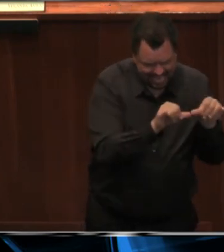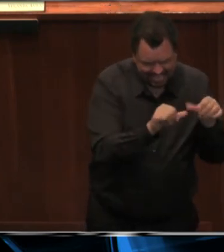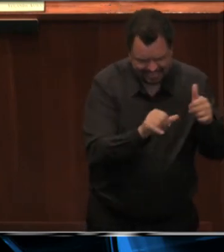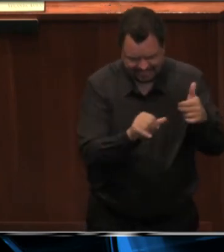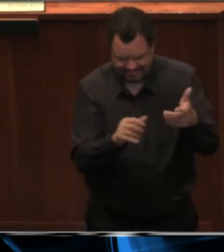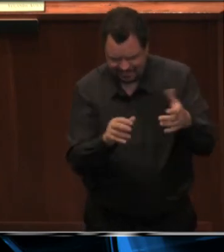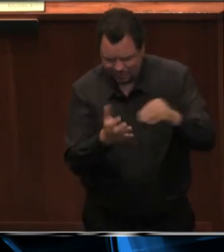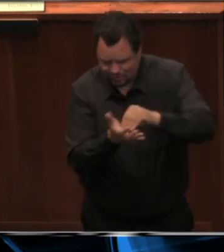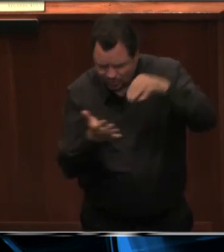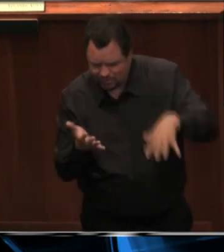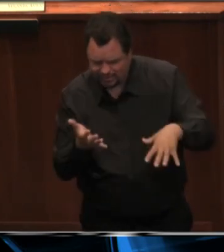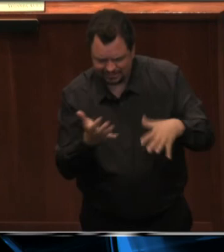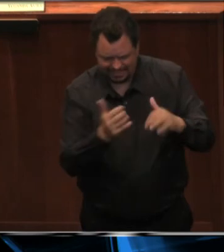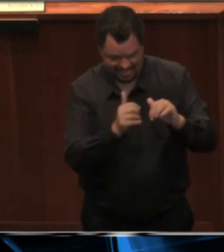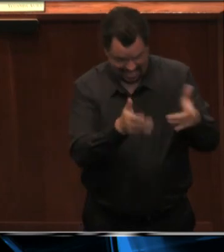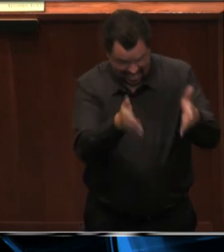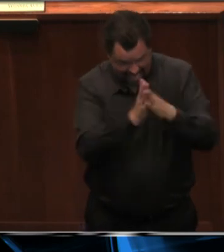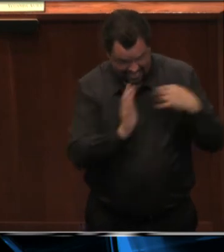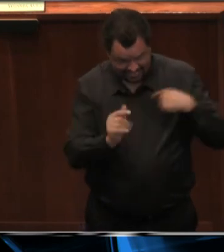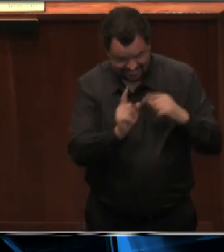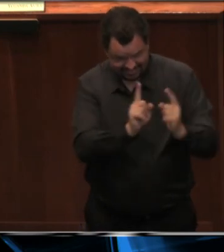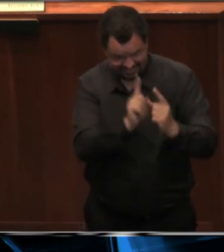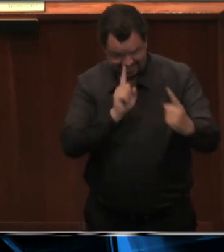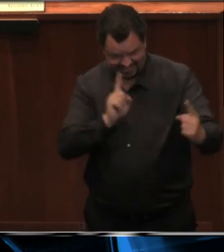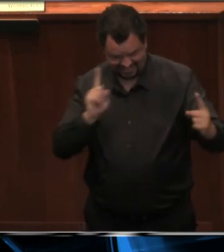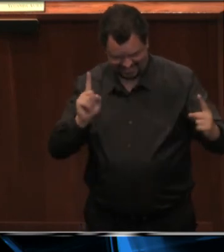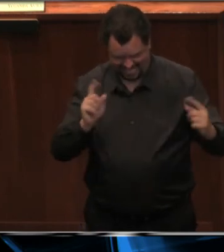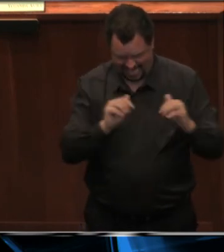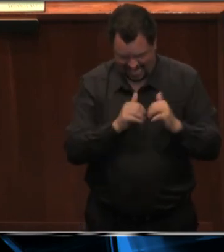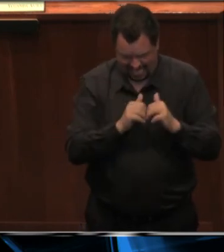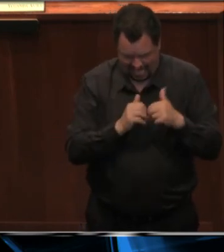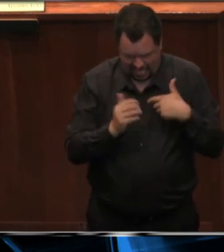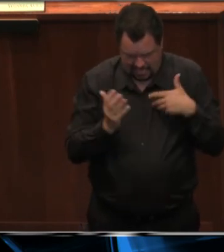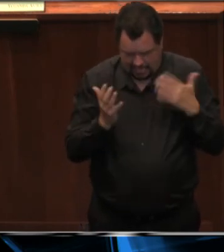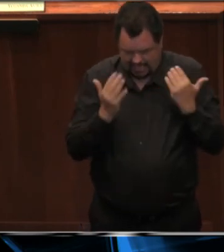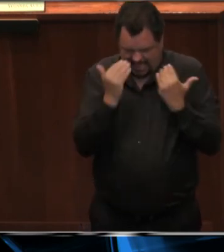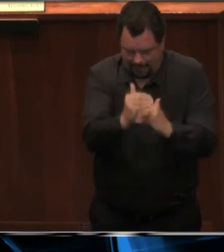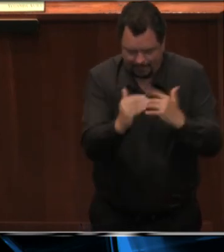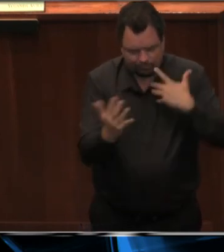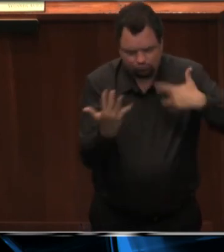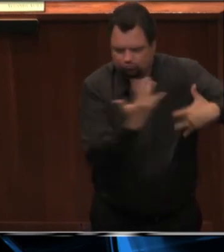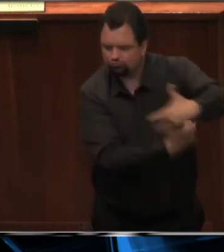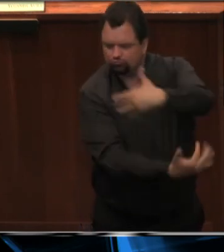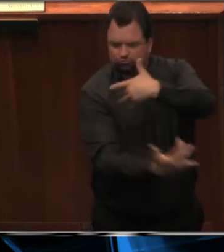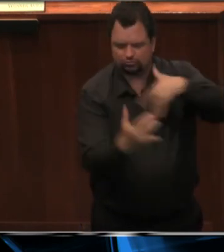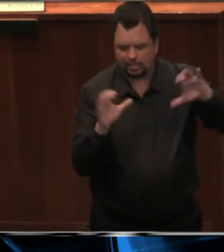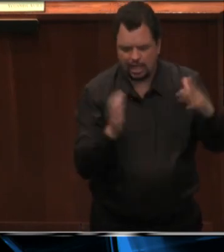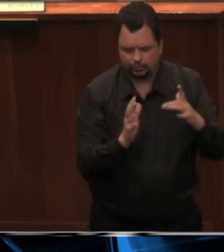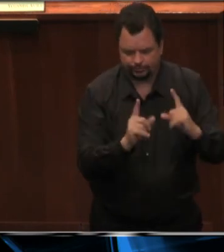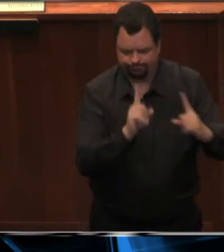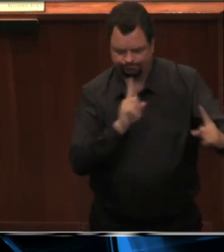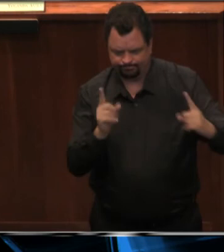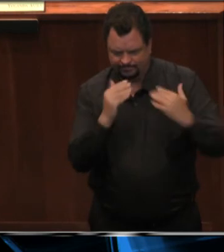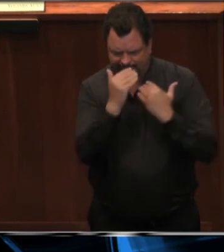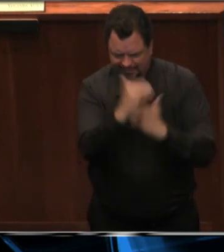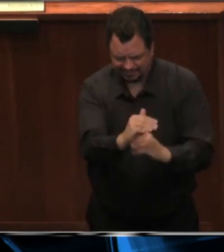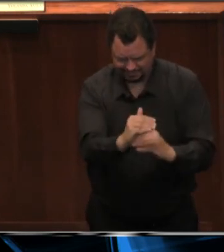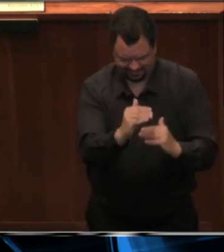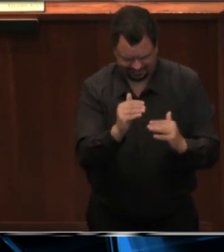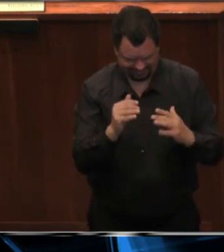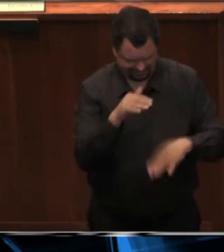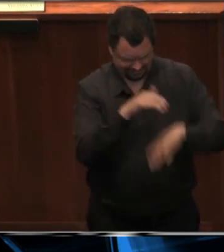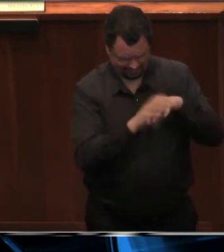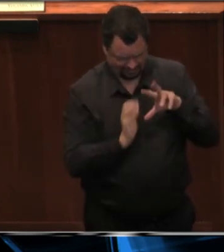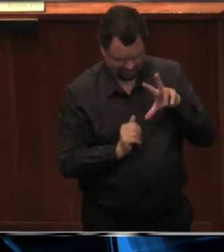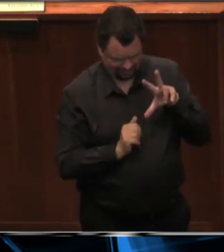social distancing and have a limited interaction with one another. Classrooms are packed with 30 or more students. Teachers have measured their rooms and tried to